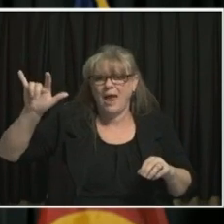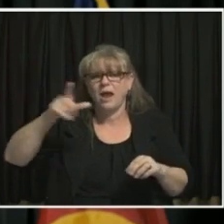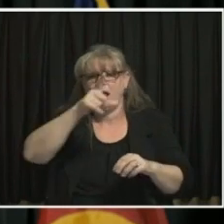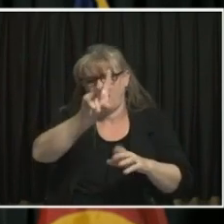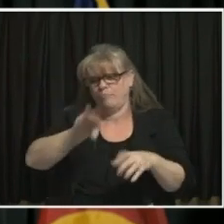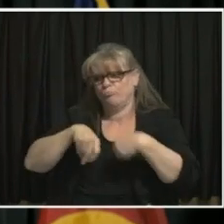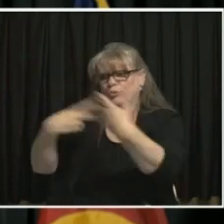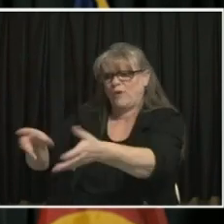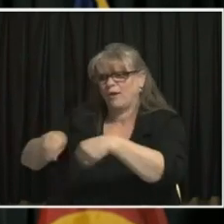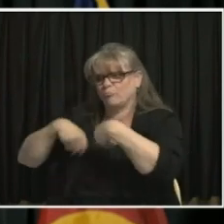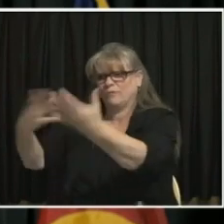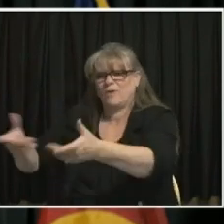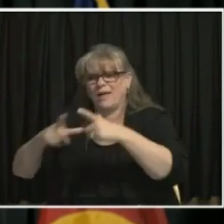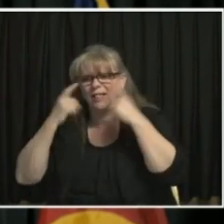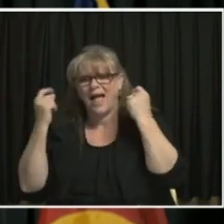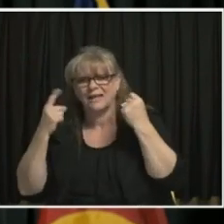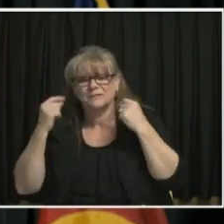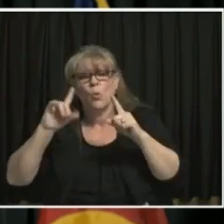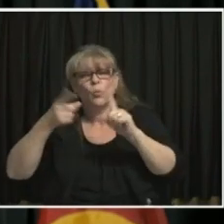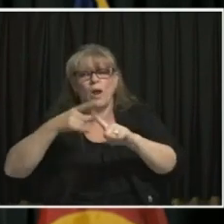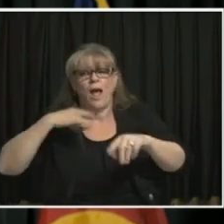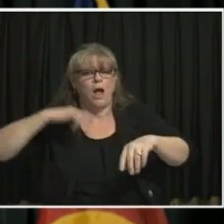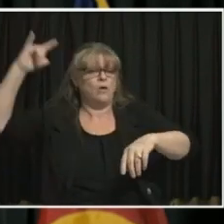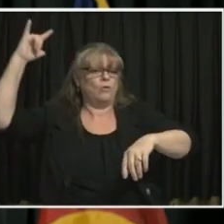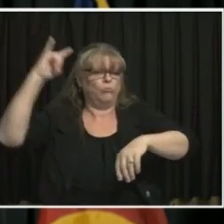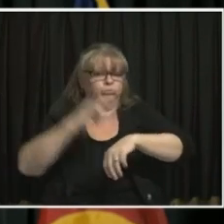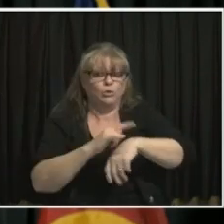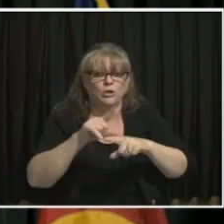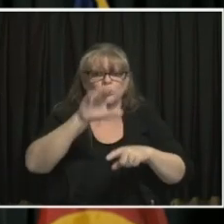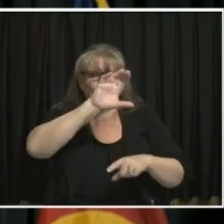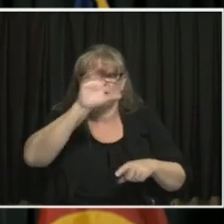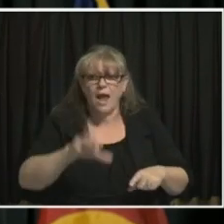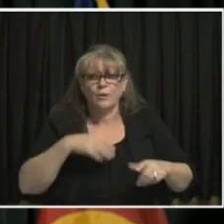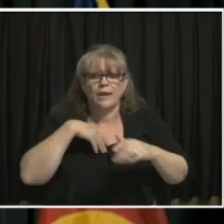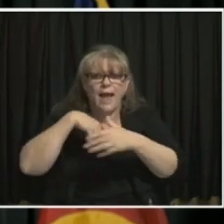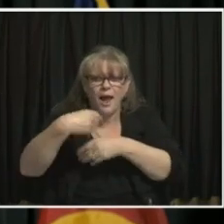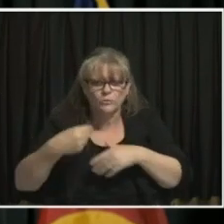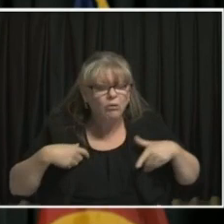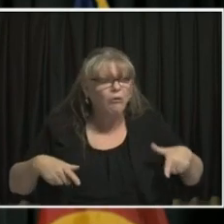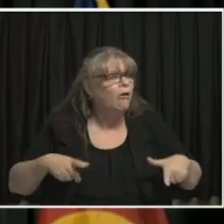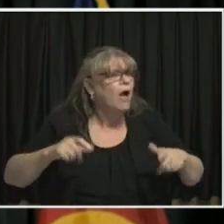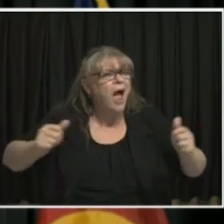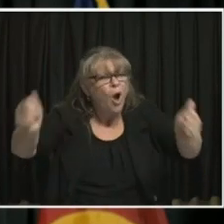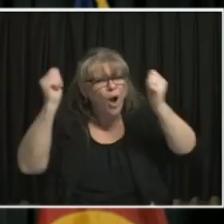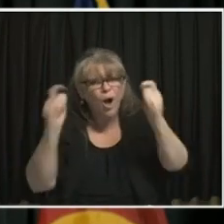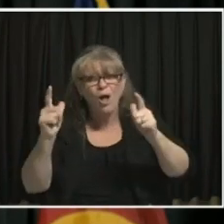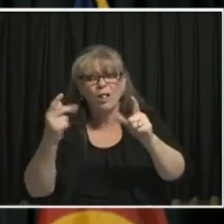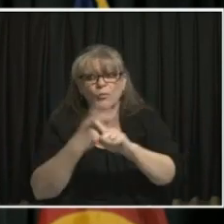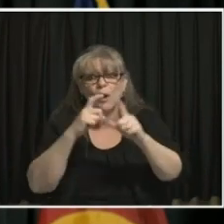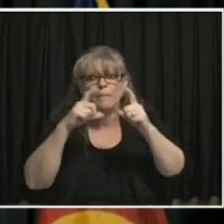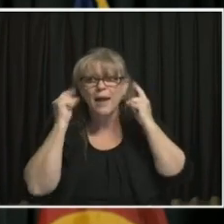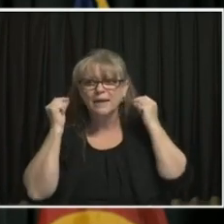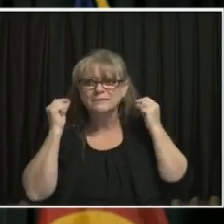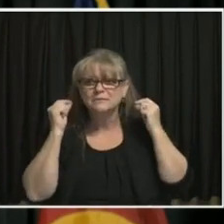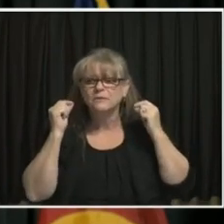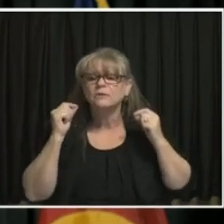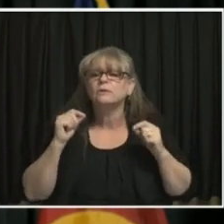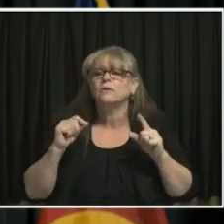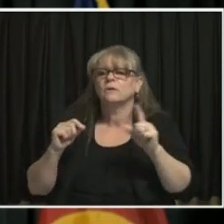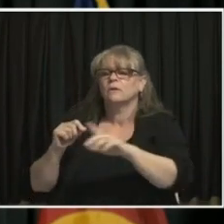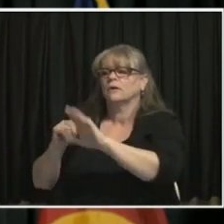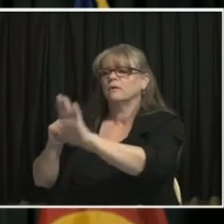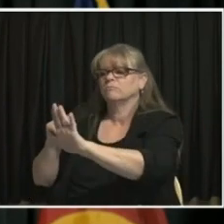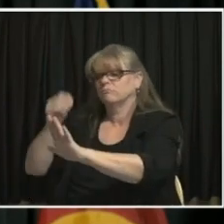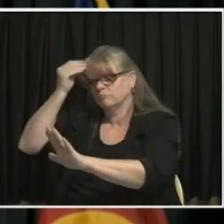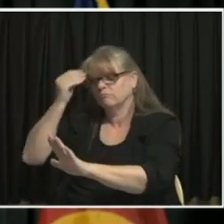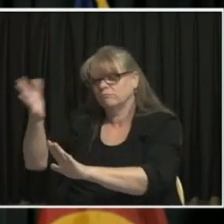Chicago, everyone, and I mean everyone, had their masks on, from babies to the elderly. Look, let's do better, Colorado. I'm going to have to go